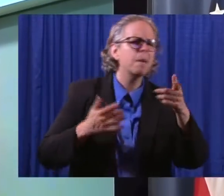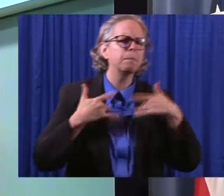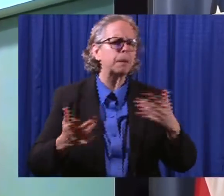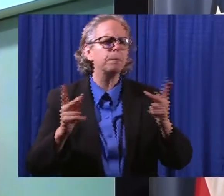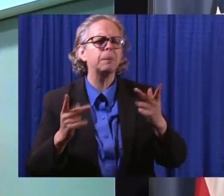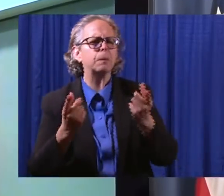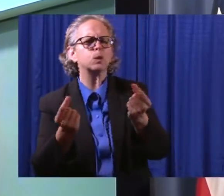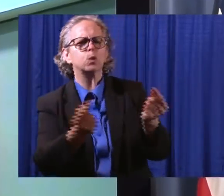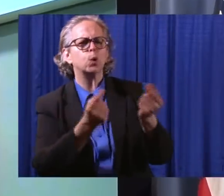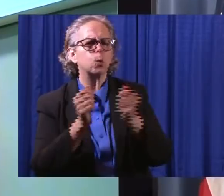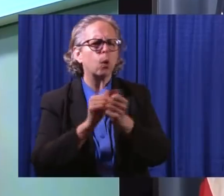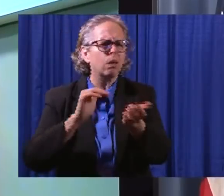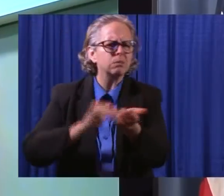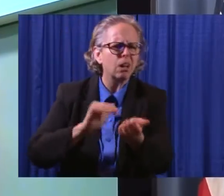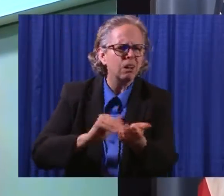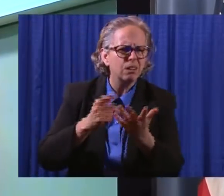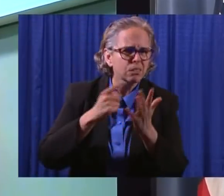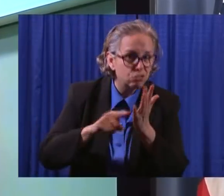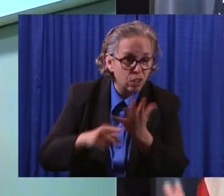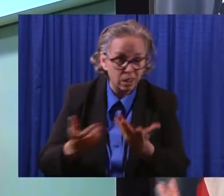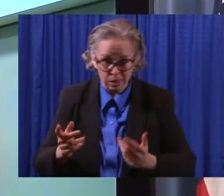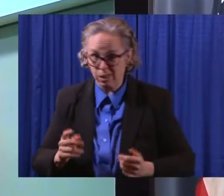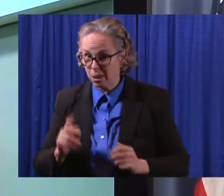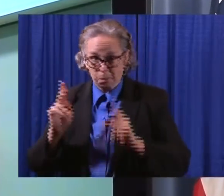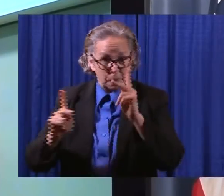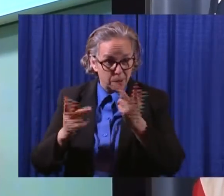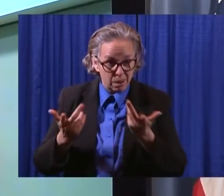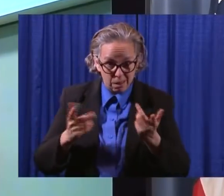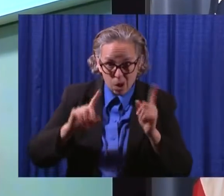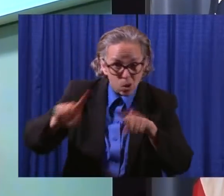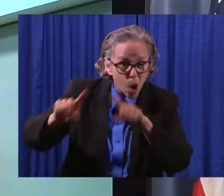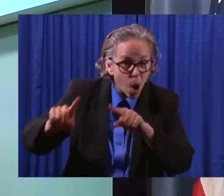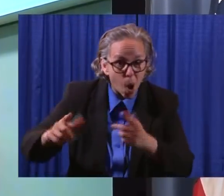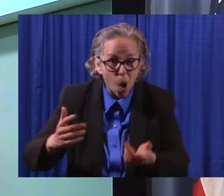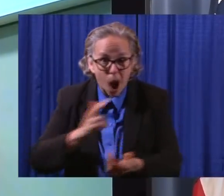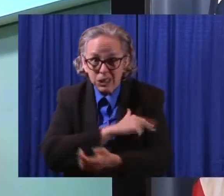with the public, people bringing their kids in, and what you would like to see.